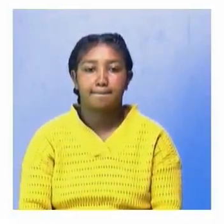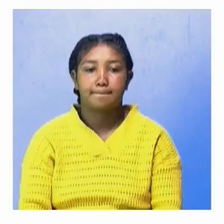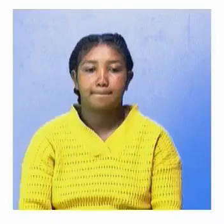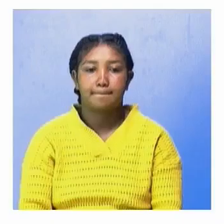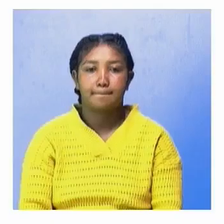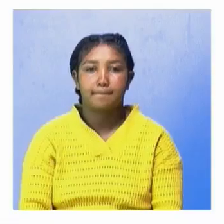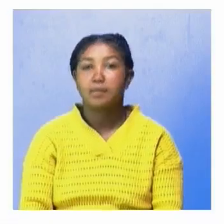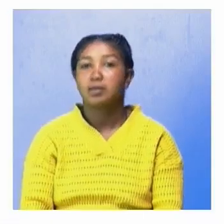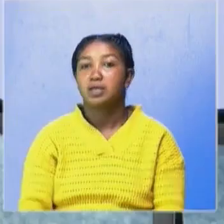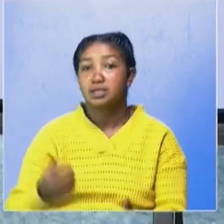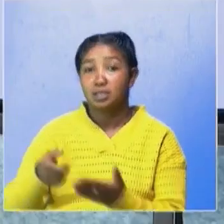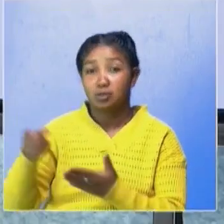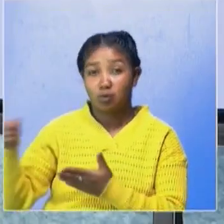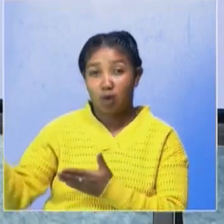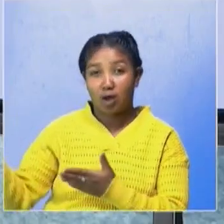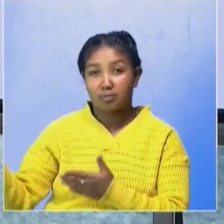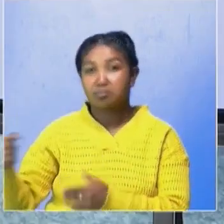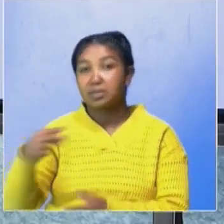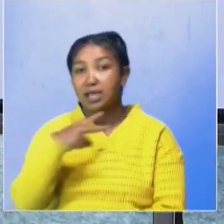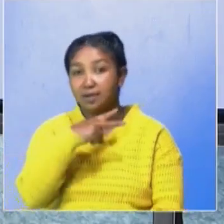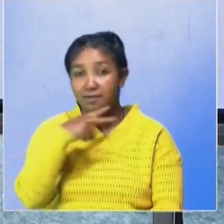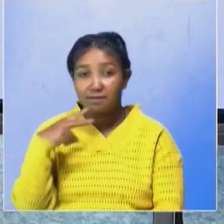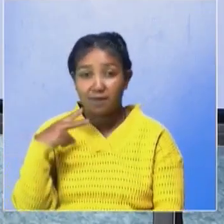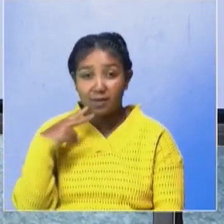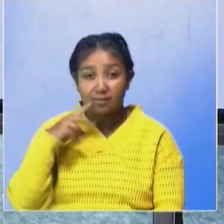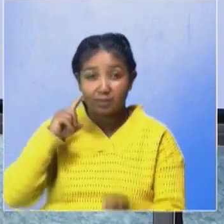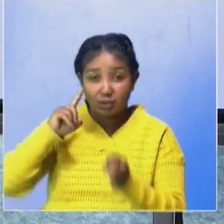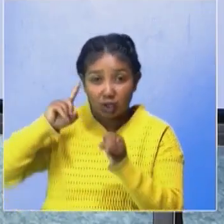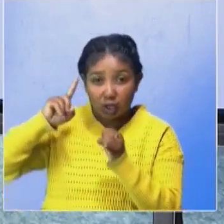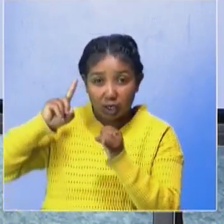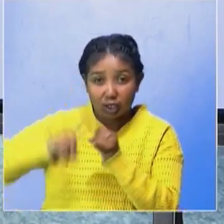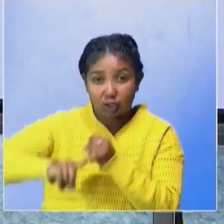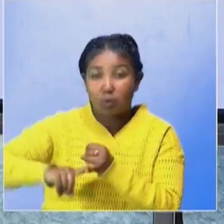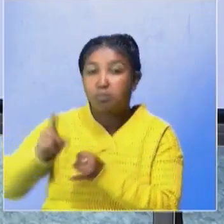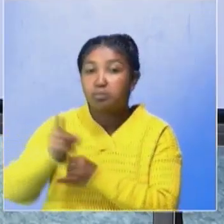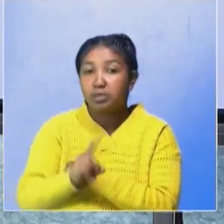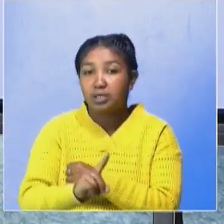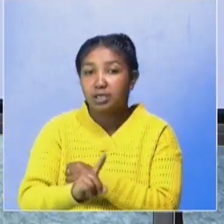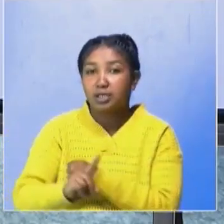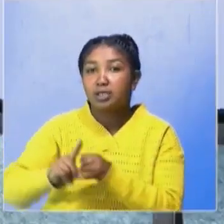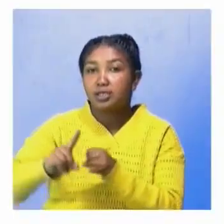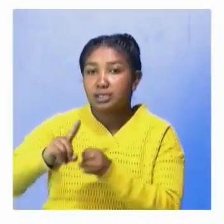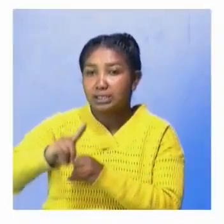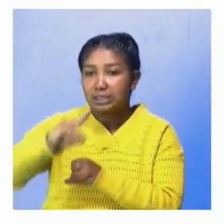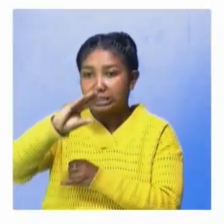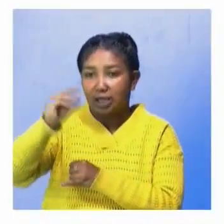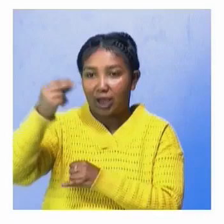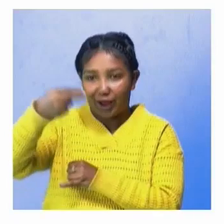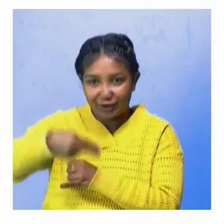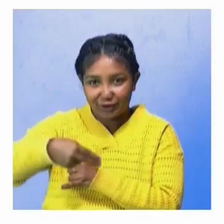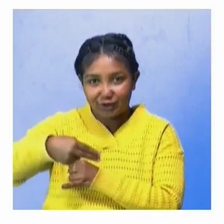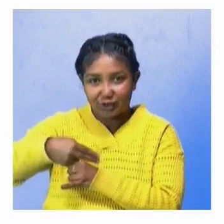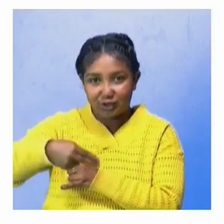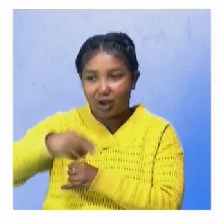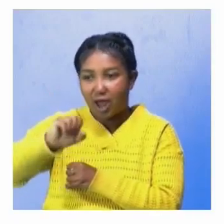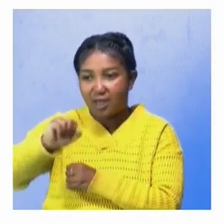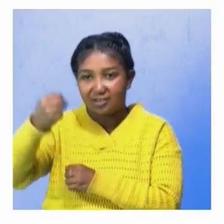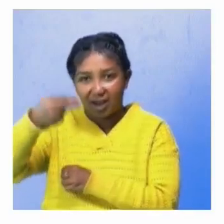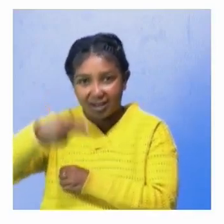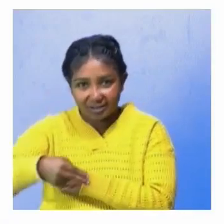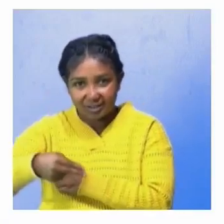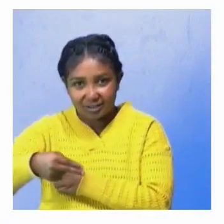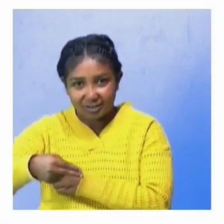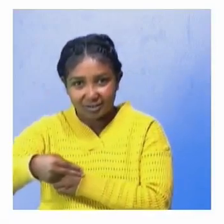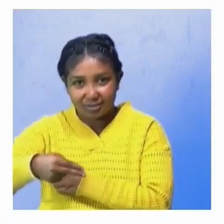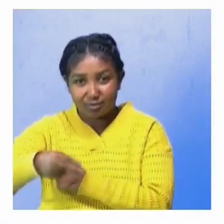This one, a verb ending with CH, SH,